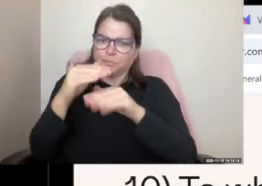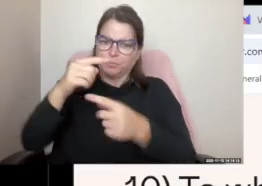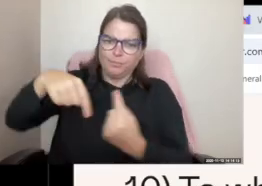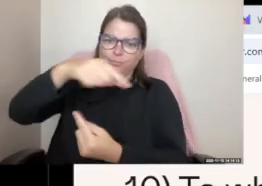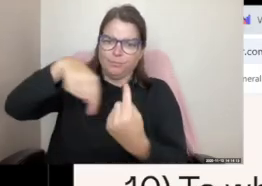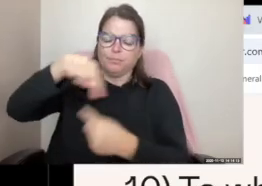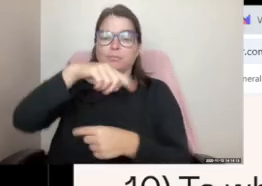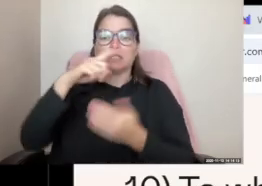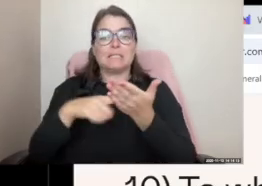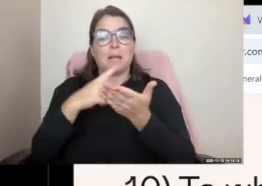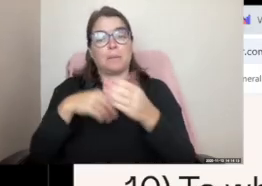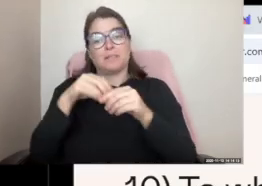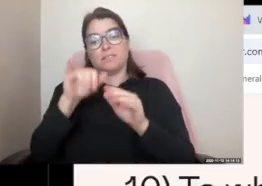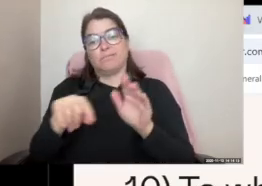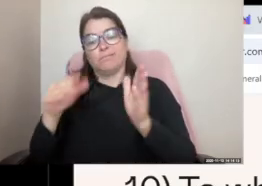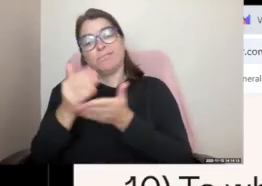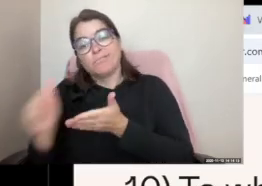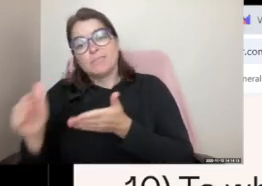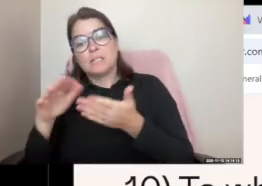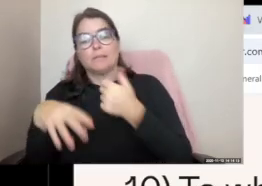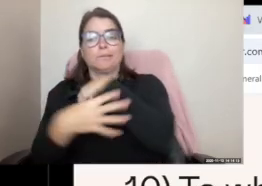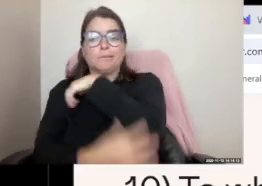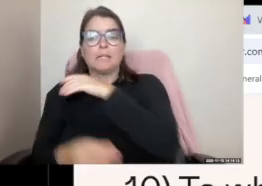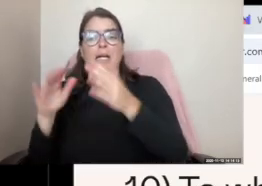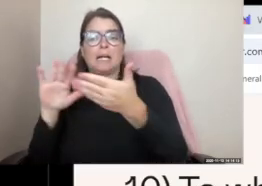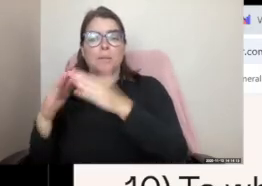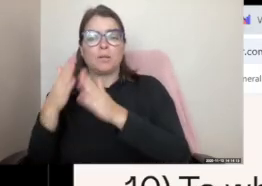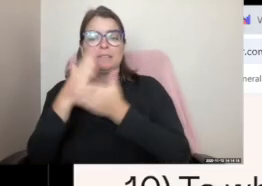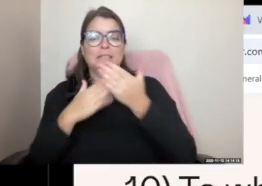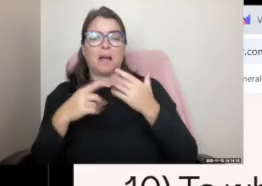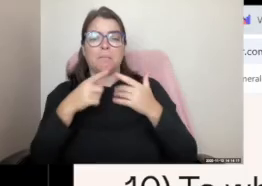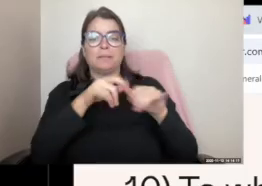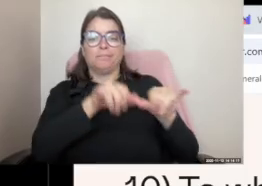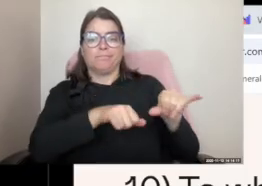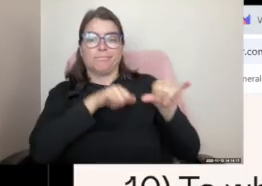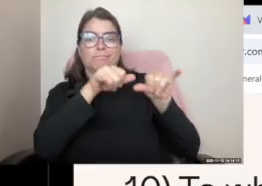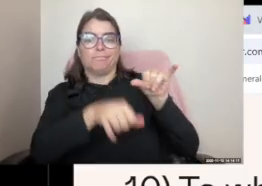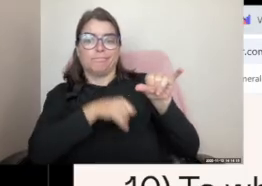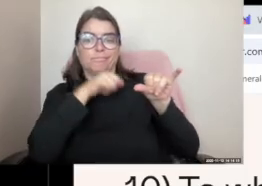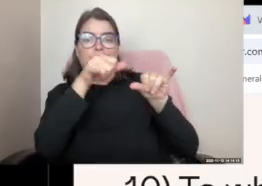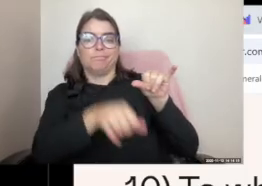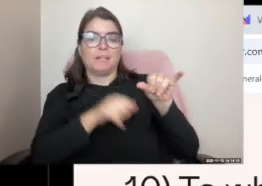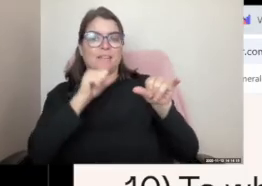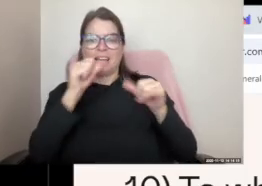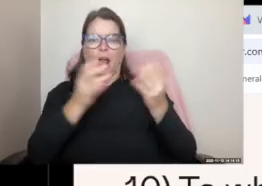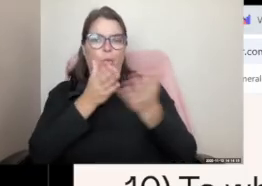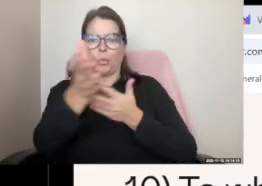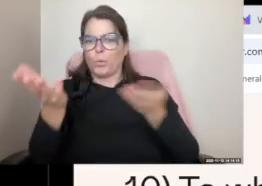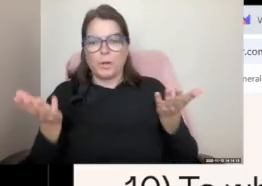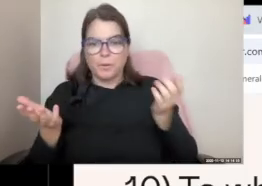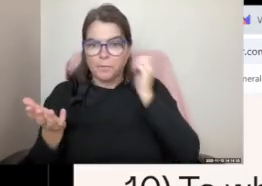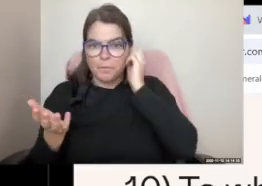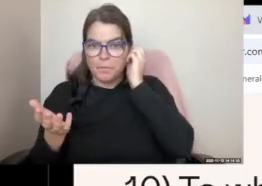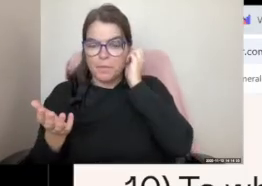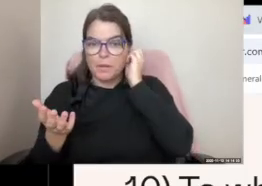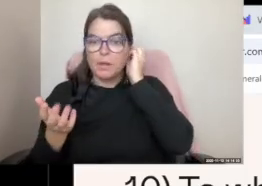98+% of the fleets on the road in California, and who operate, they're operating in a fairly tight radius in